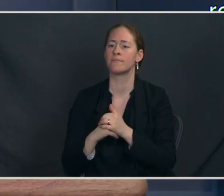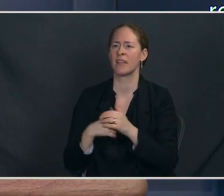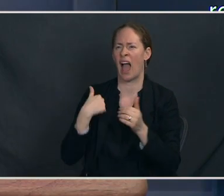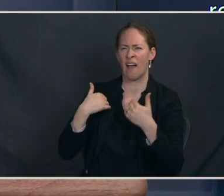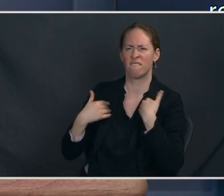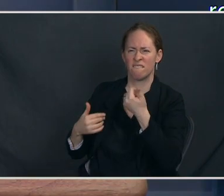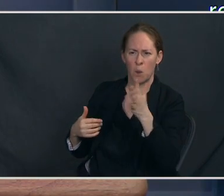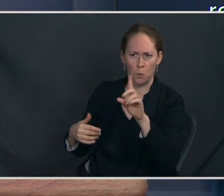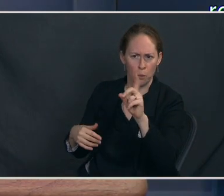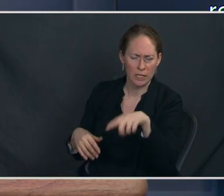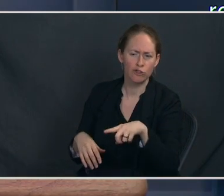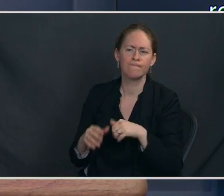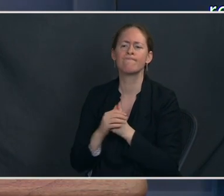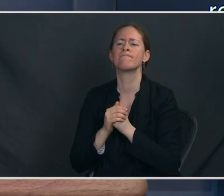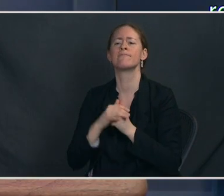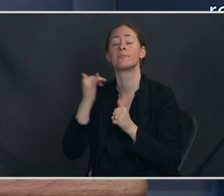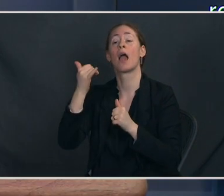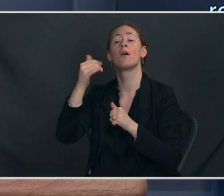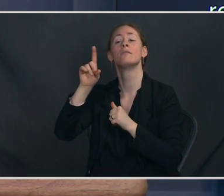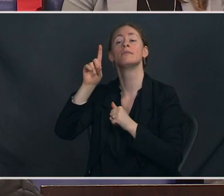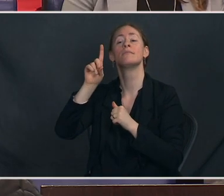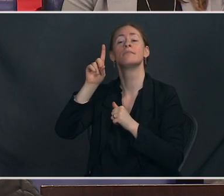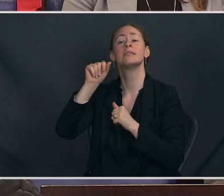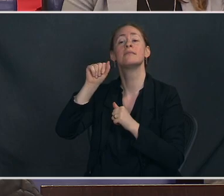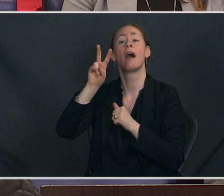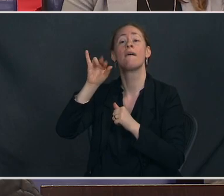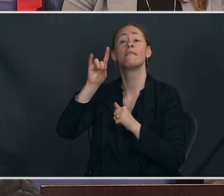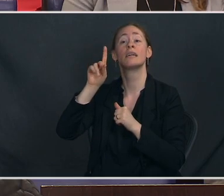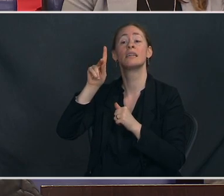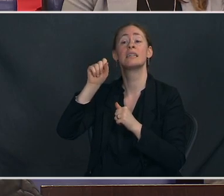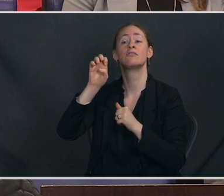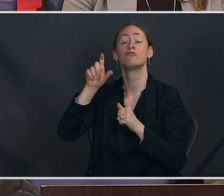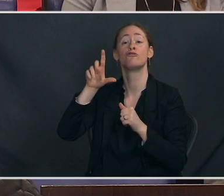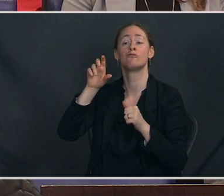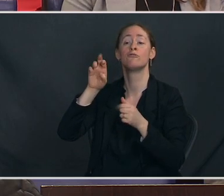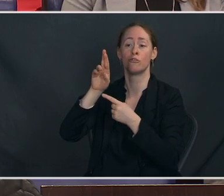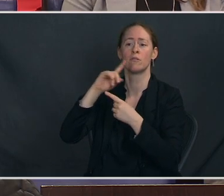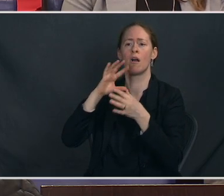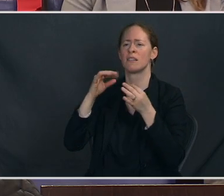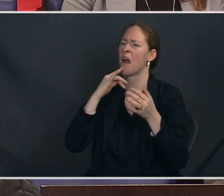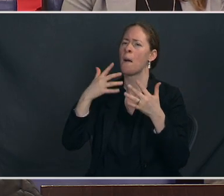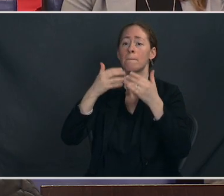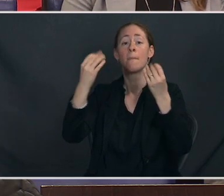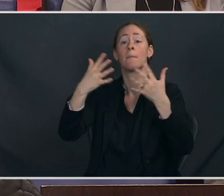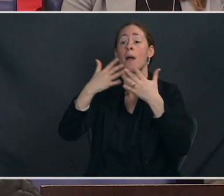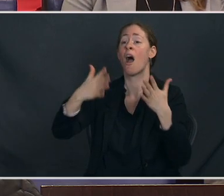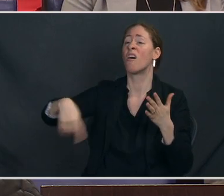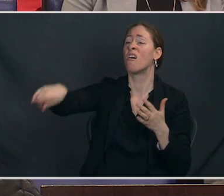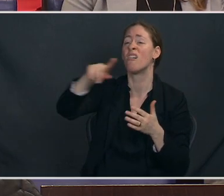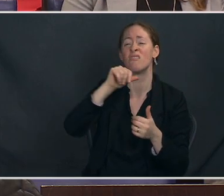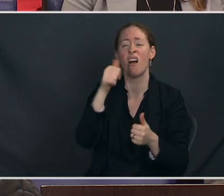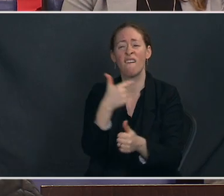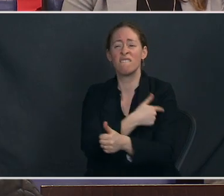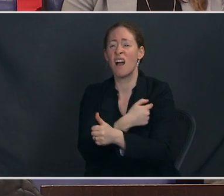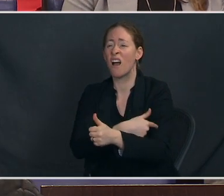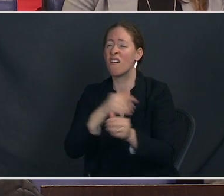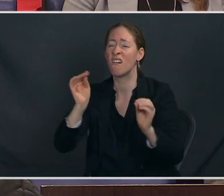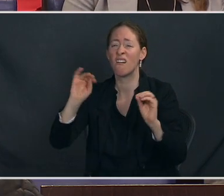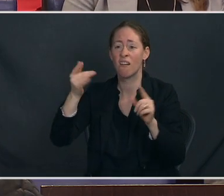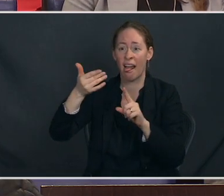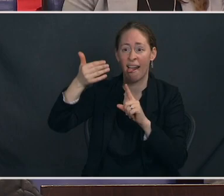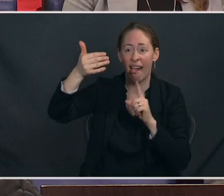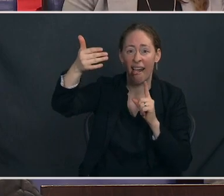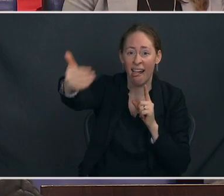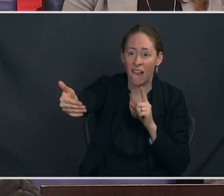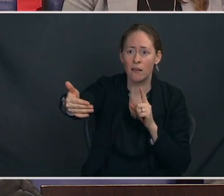David Kessler said that most Americans would not be vaccinated until the third or fourth quarter of this year. He said that last week. President Biden spoke